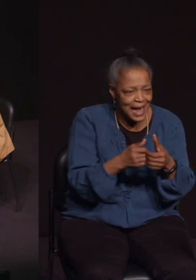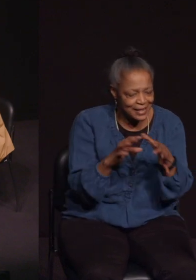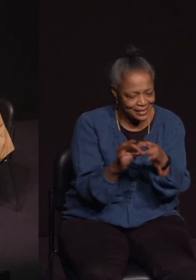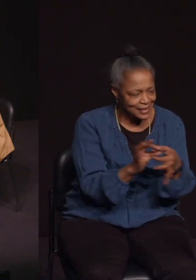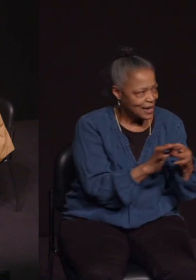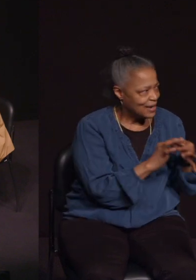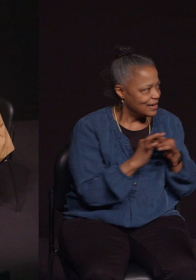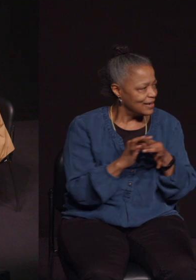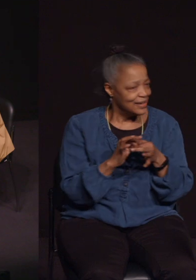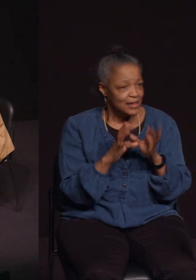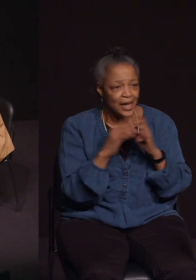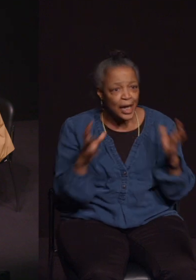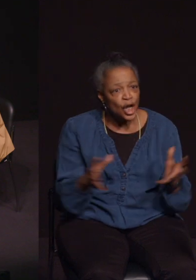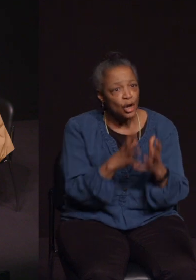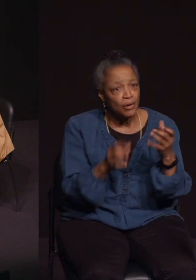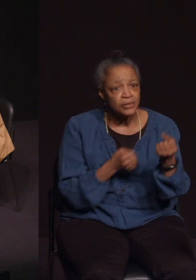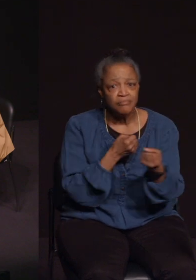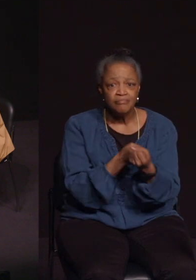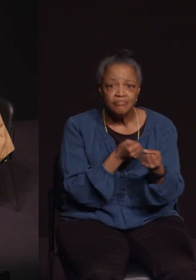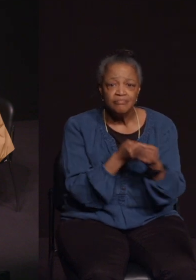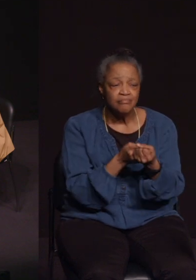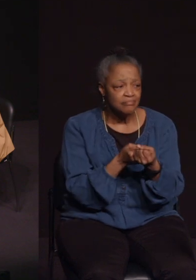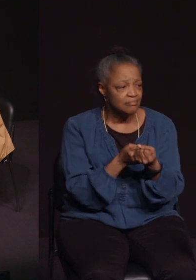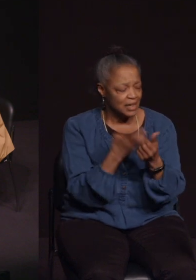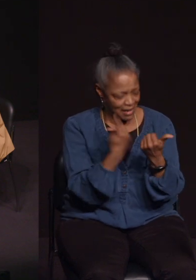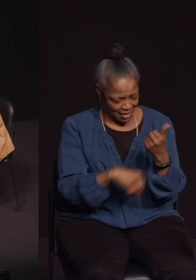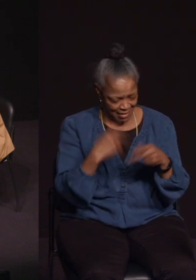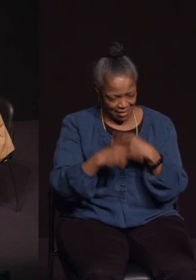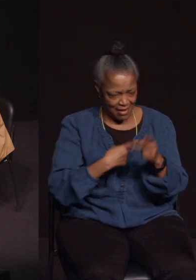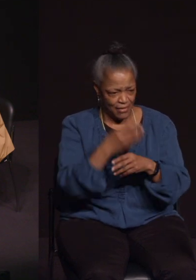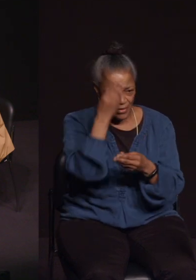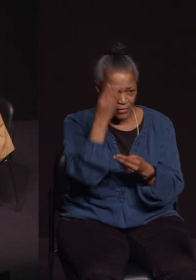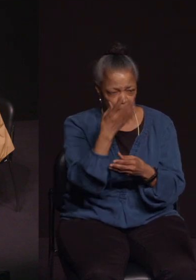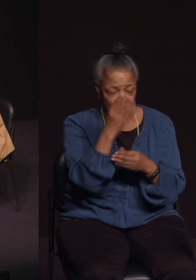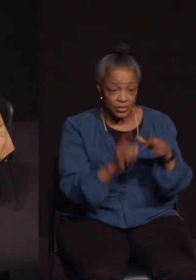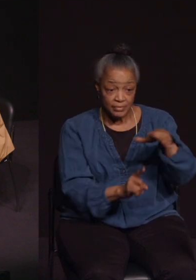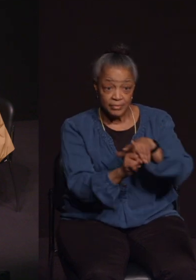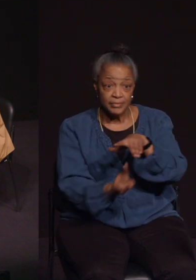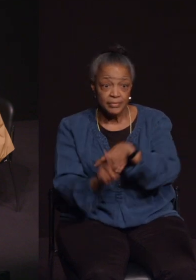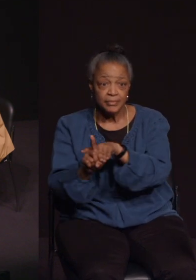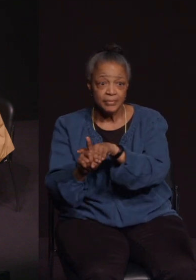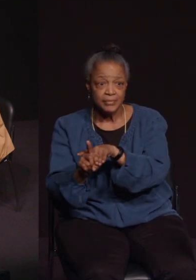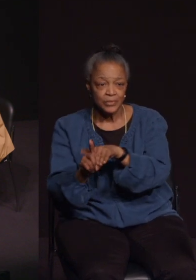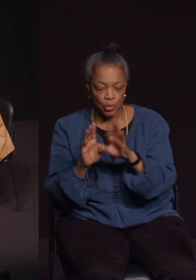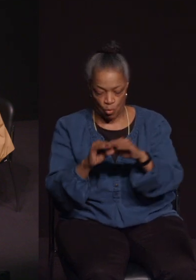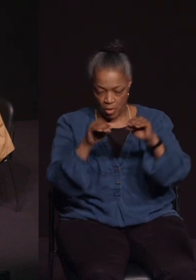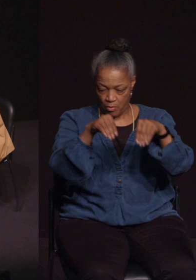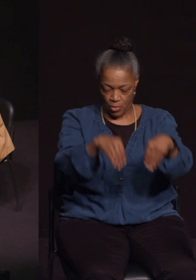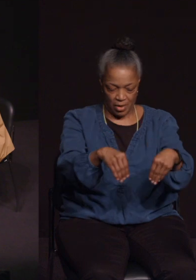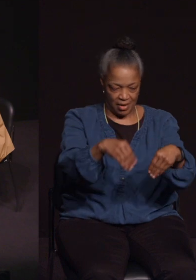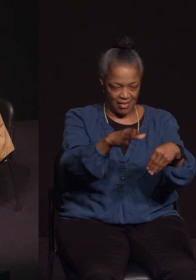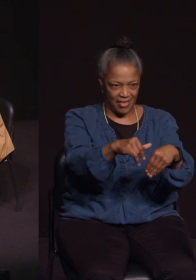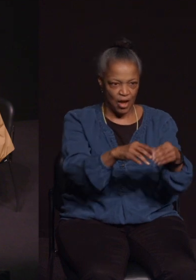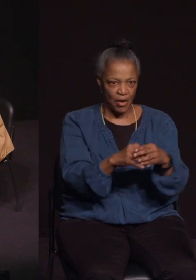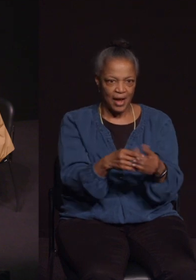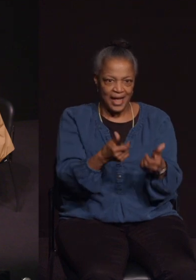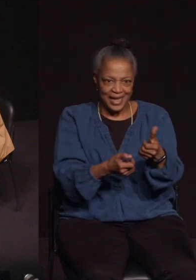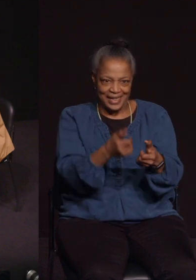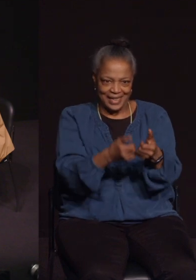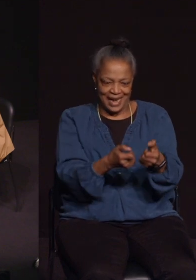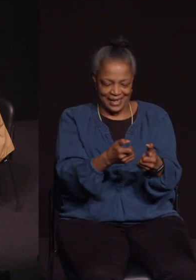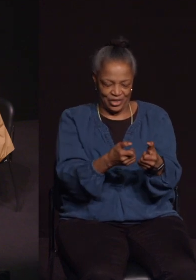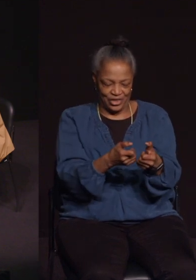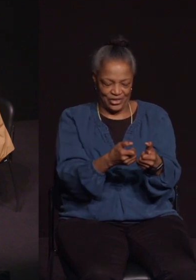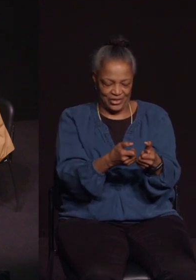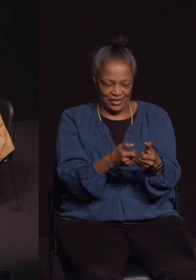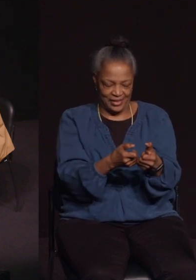Give any type of encouragement words, you know, any type of information that's coming up, we put it in there so we all can get it. So